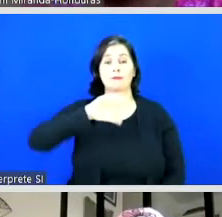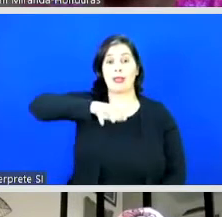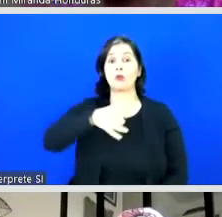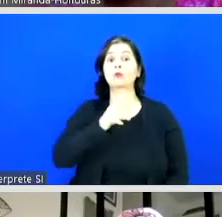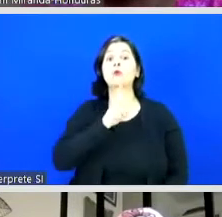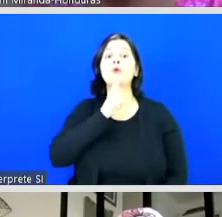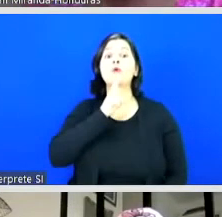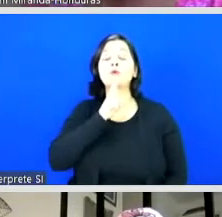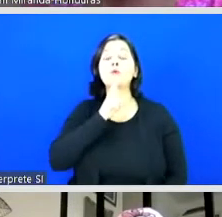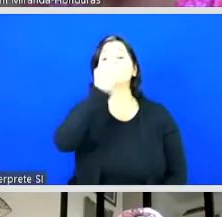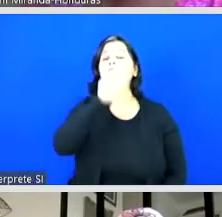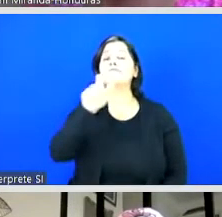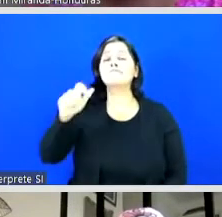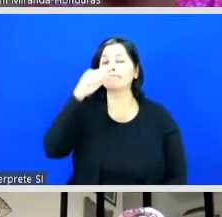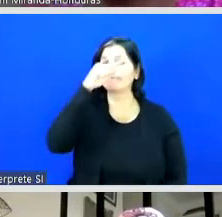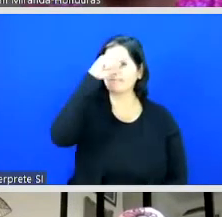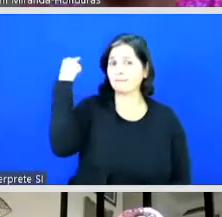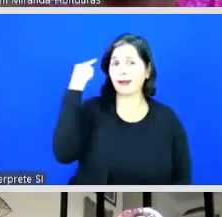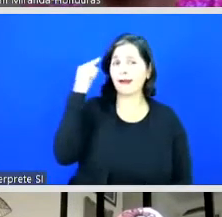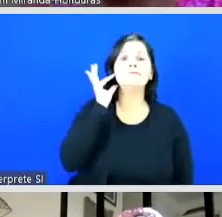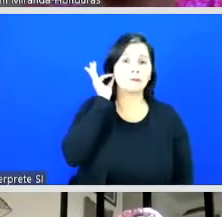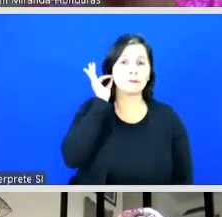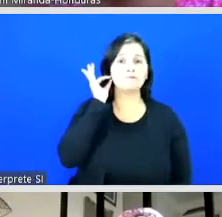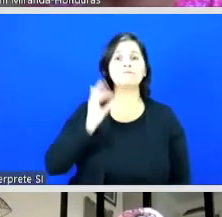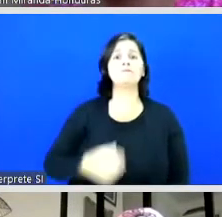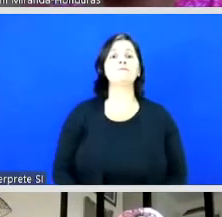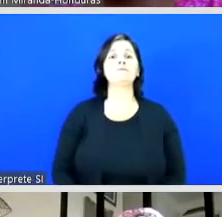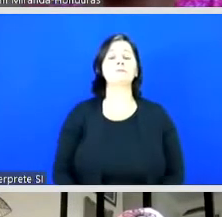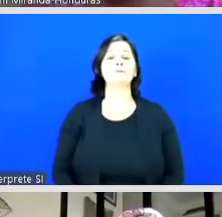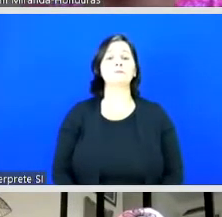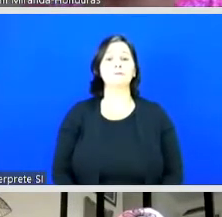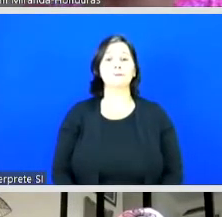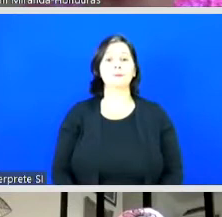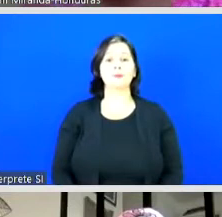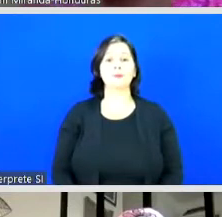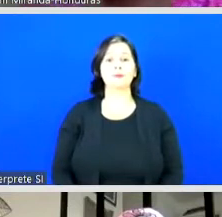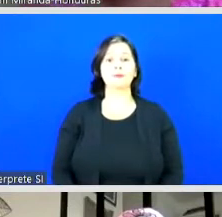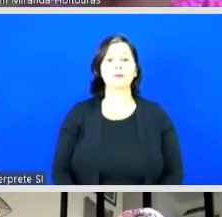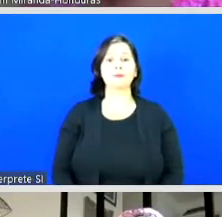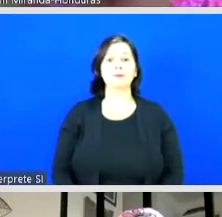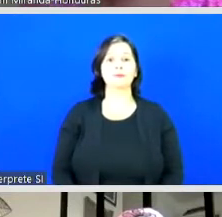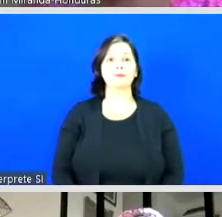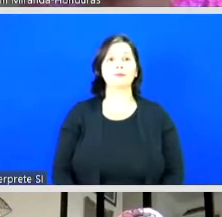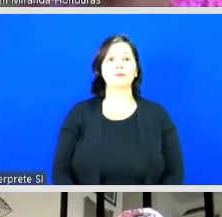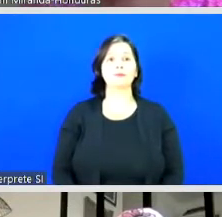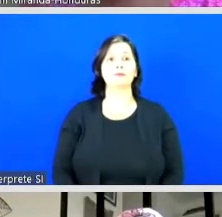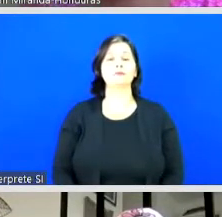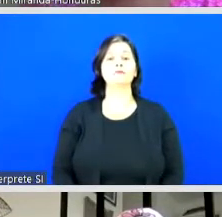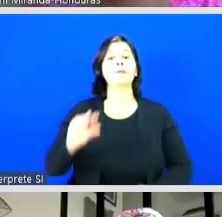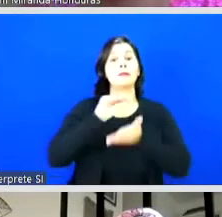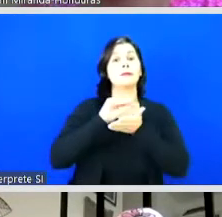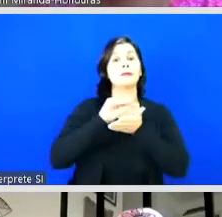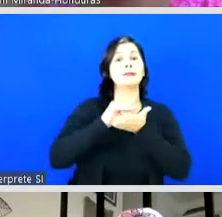who will be doing a wrap-up session and closing remarks for us. Welcome. Thank you for being with us,